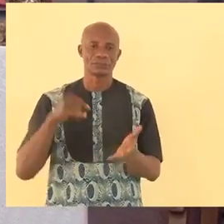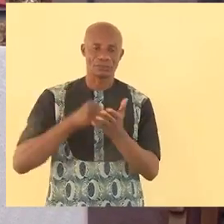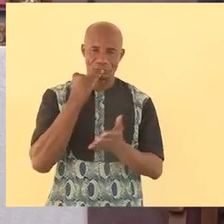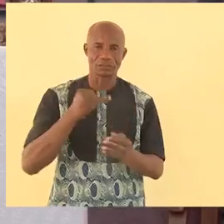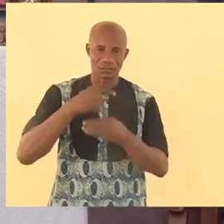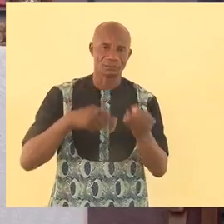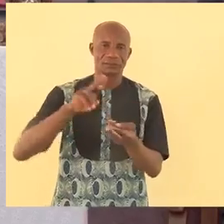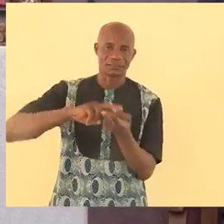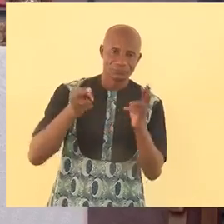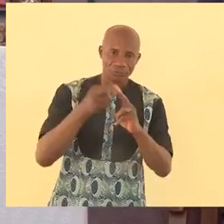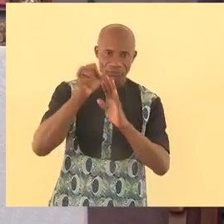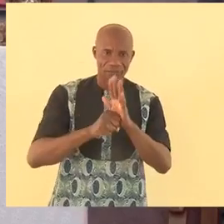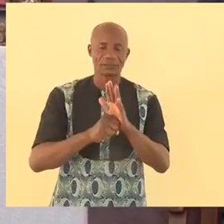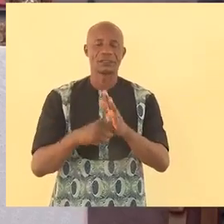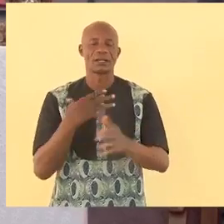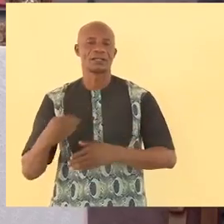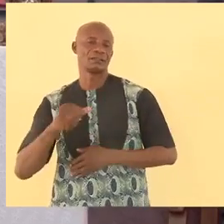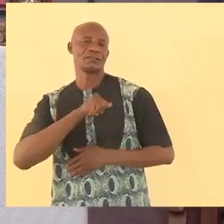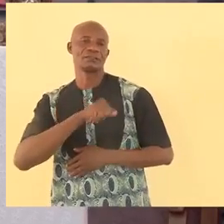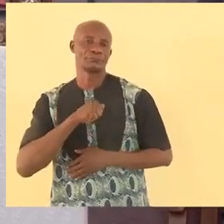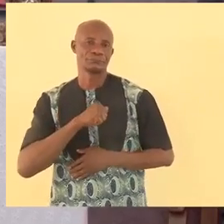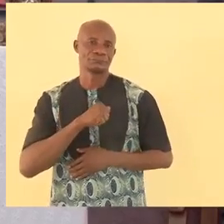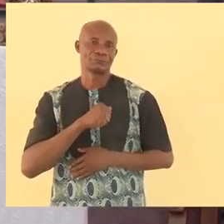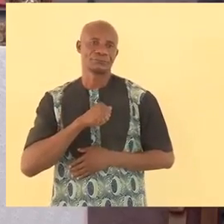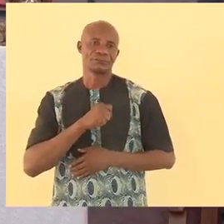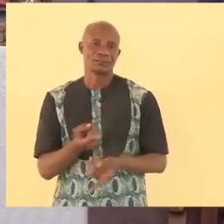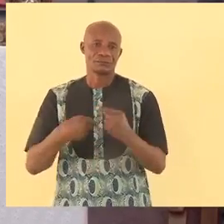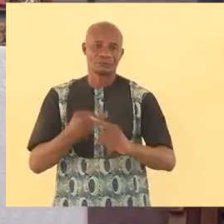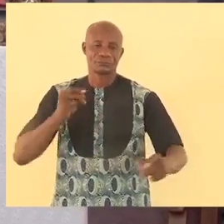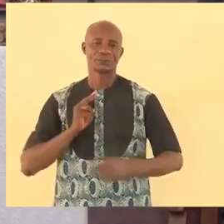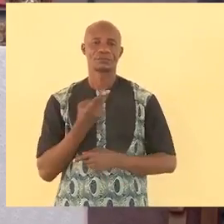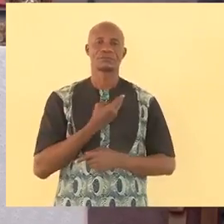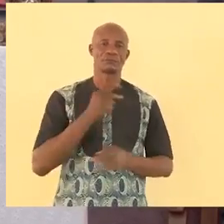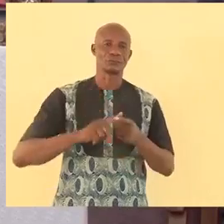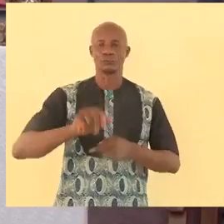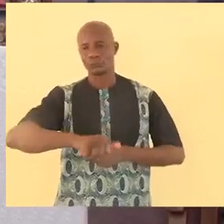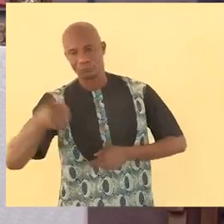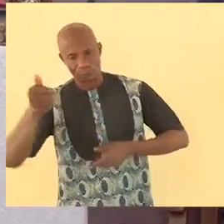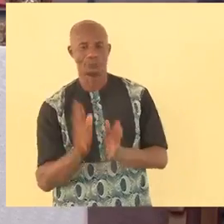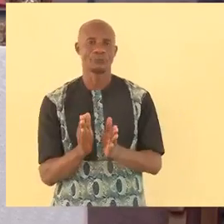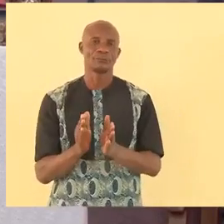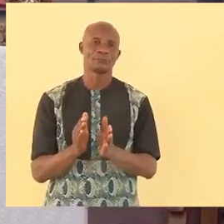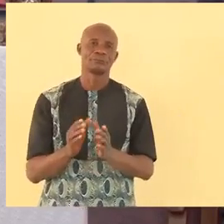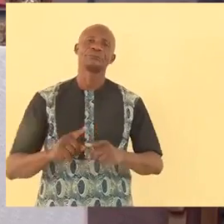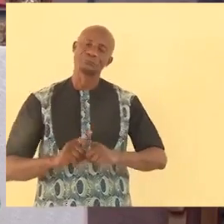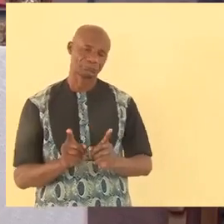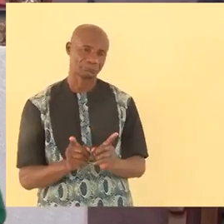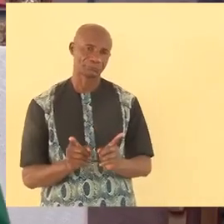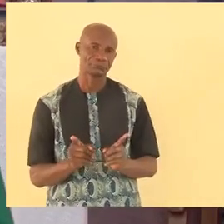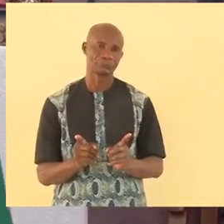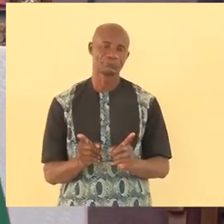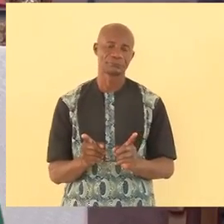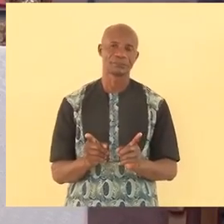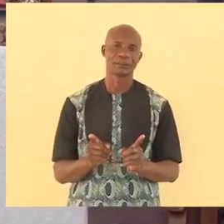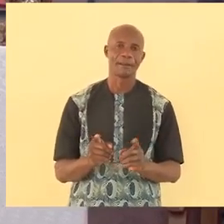about relationship, the attitudes that we exude from us, coming from us onto other people.